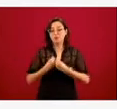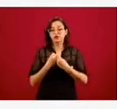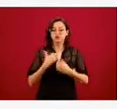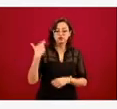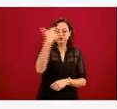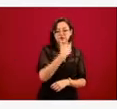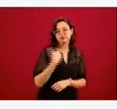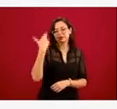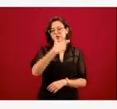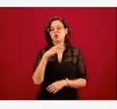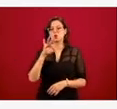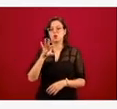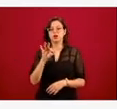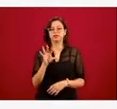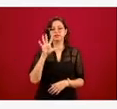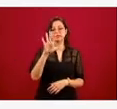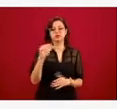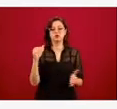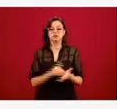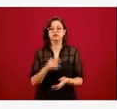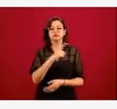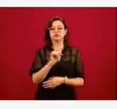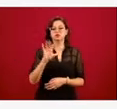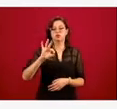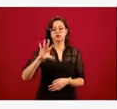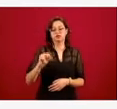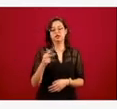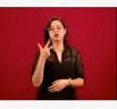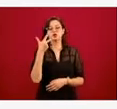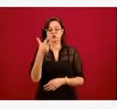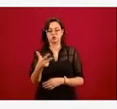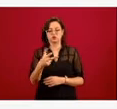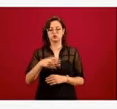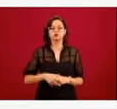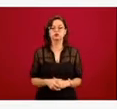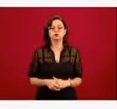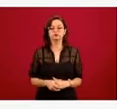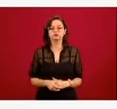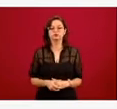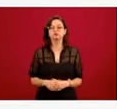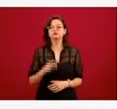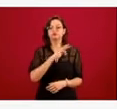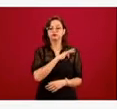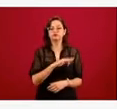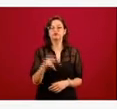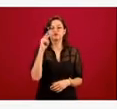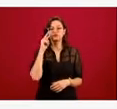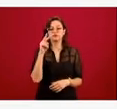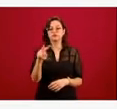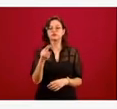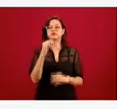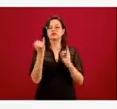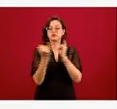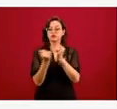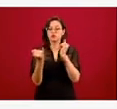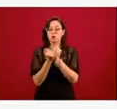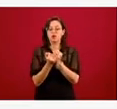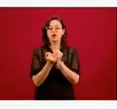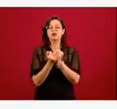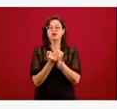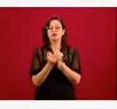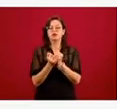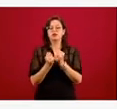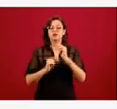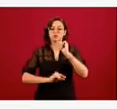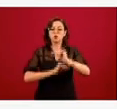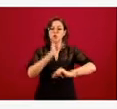26,511 negative cases, and unfortunately the death toll is now 486. In total we